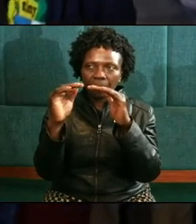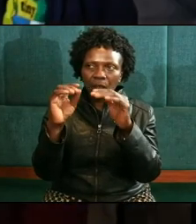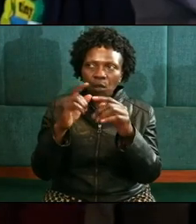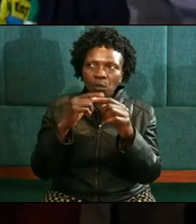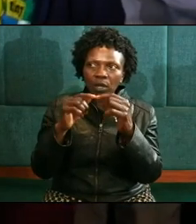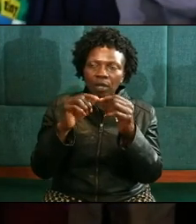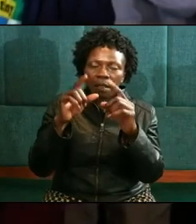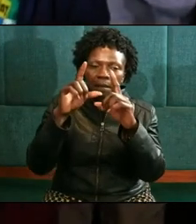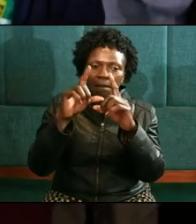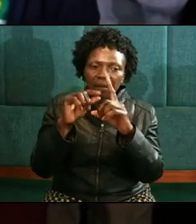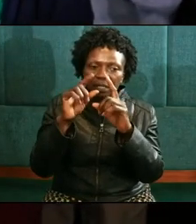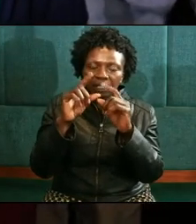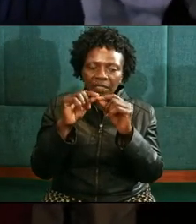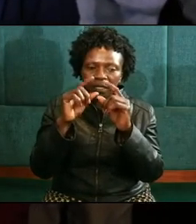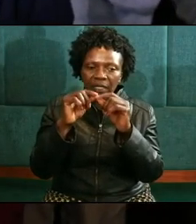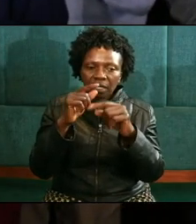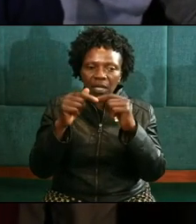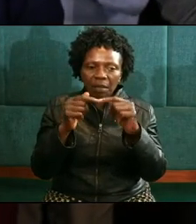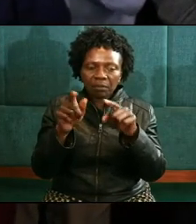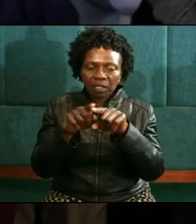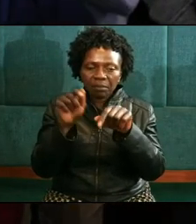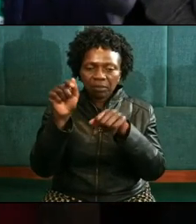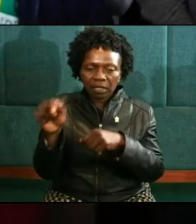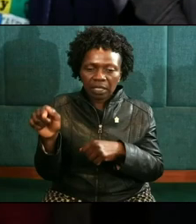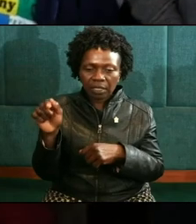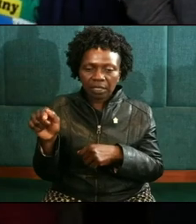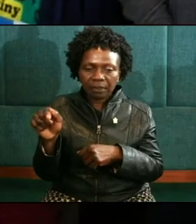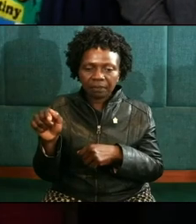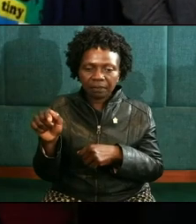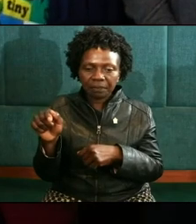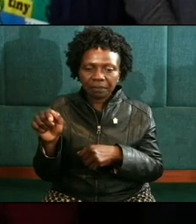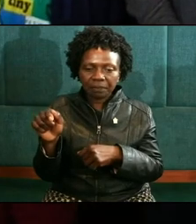when messages come like this,